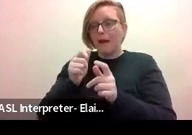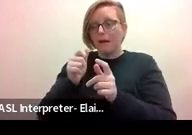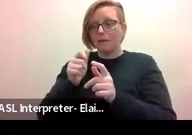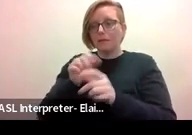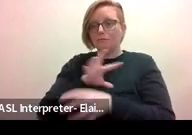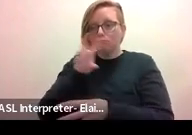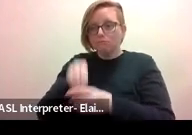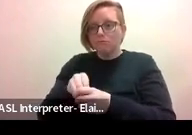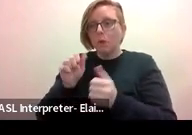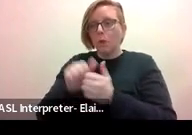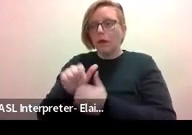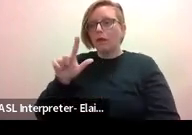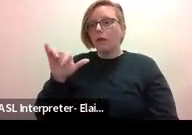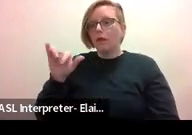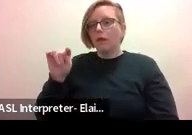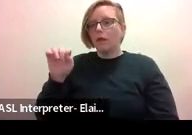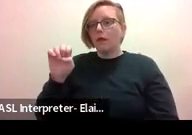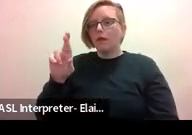peers.